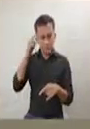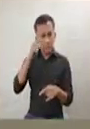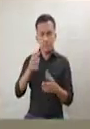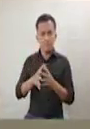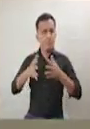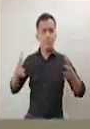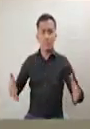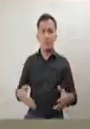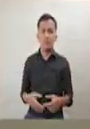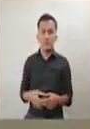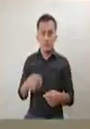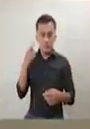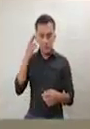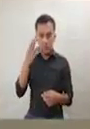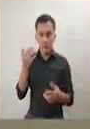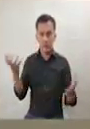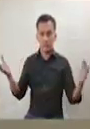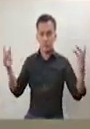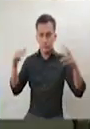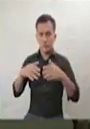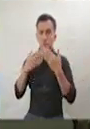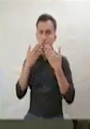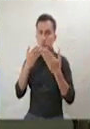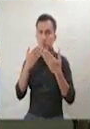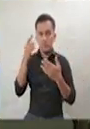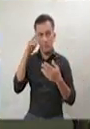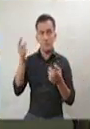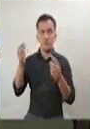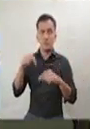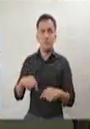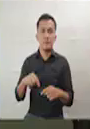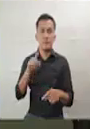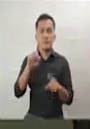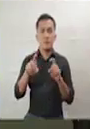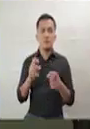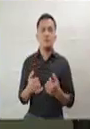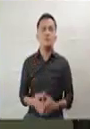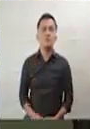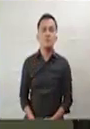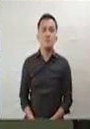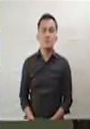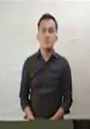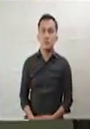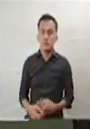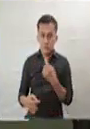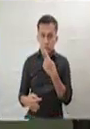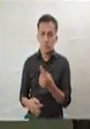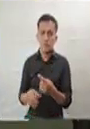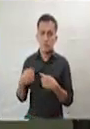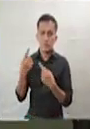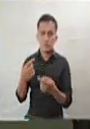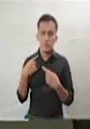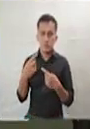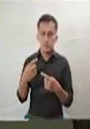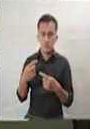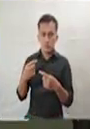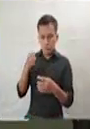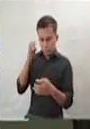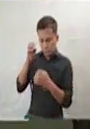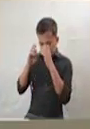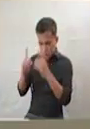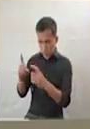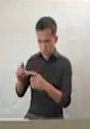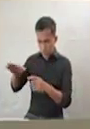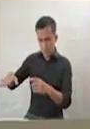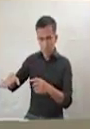reason why we are gathered here. And we thank you for your presence. Ang tanong ko lang po, it has been said that when you educate a man, you educate an